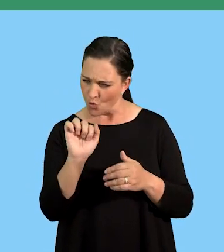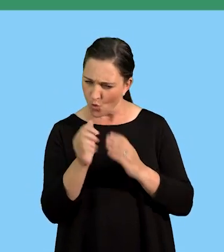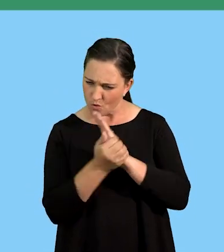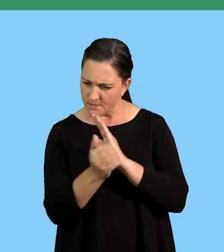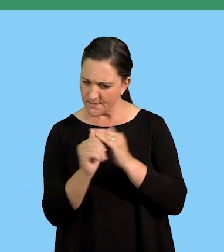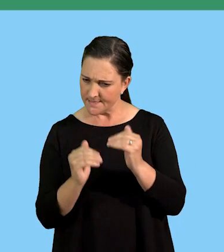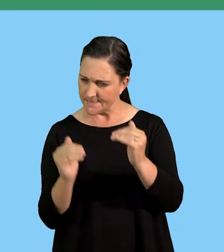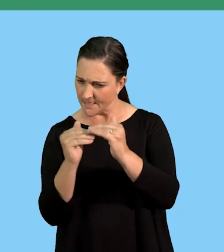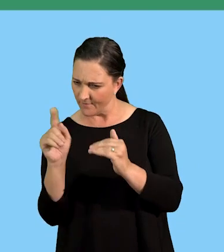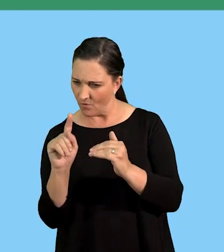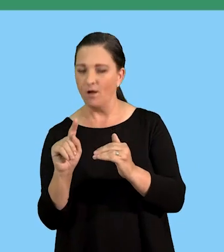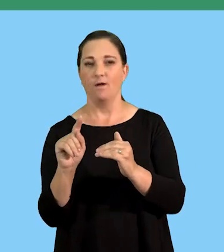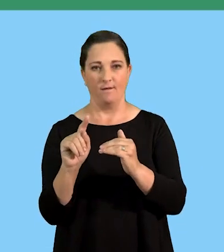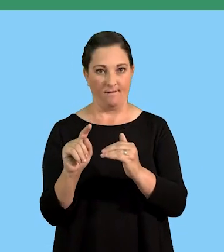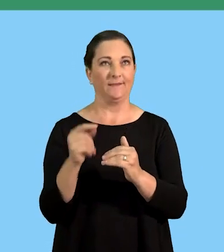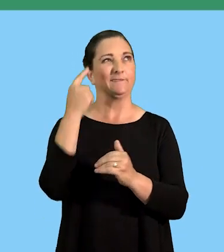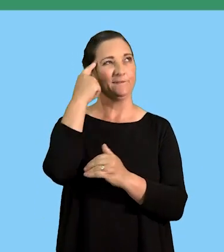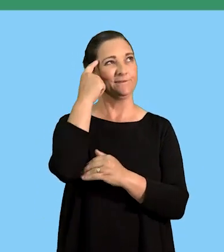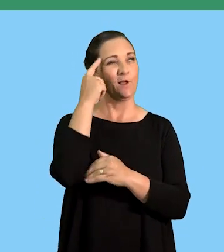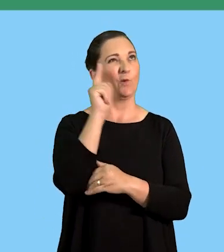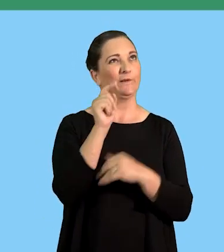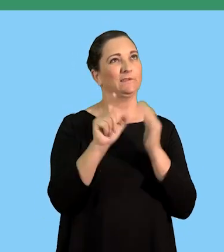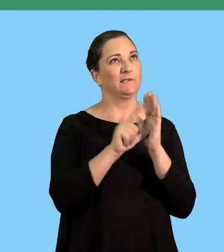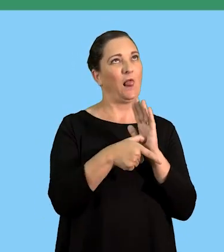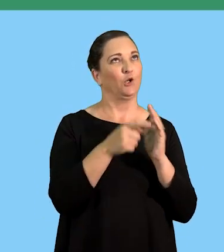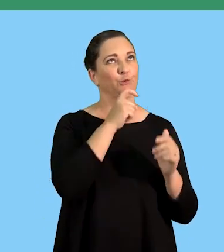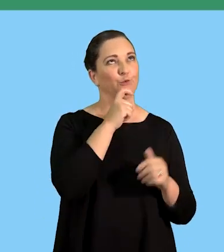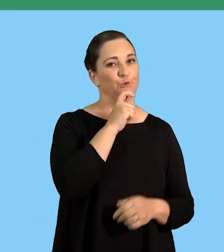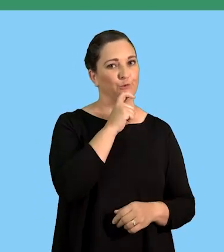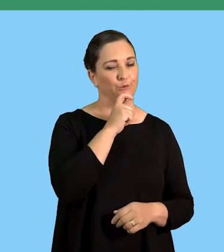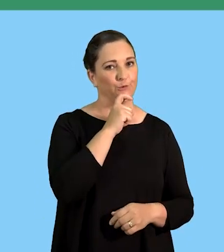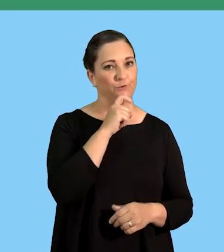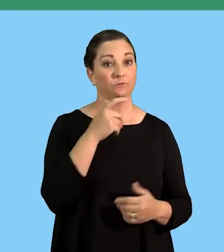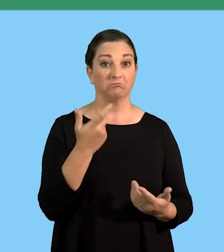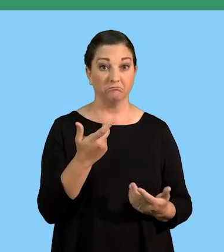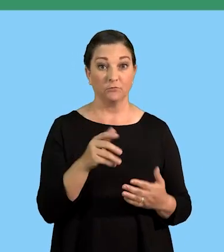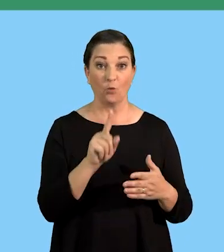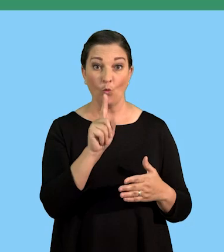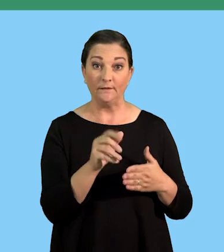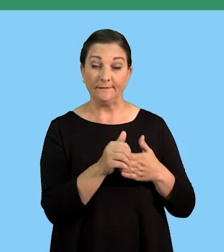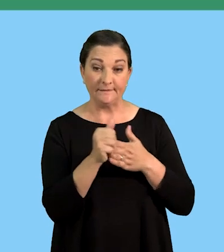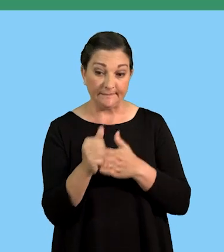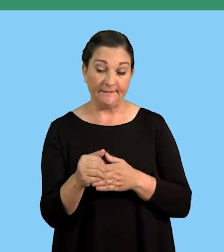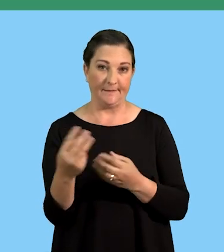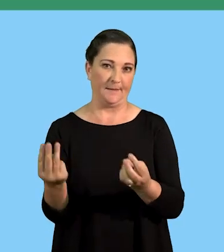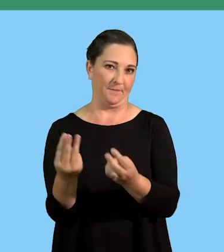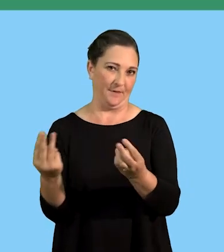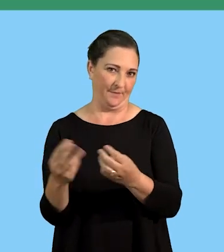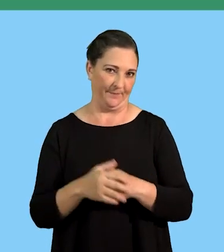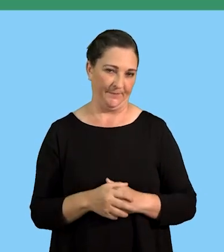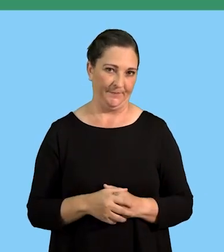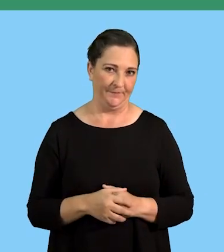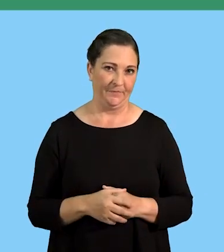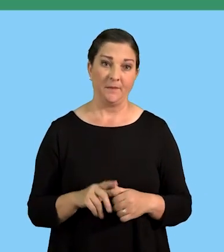before he can decide on the style to be used, especially when it comes to leading the employees.